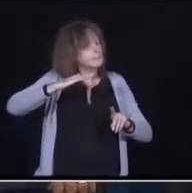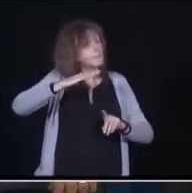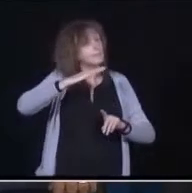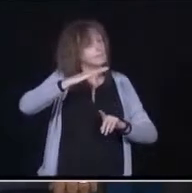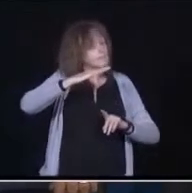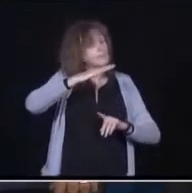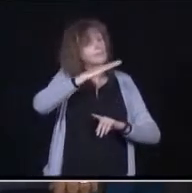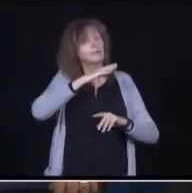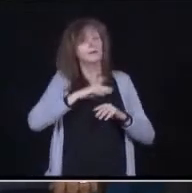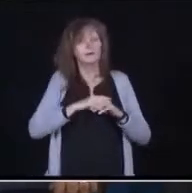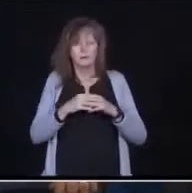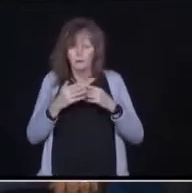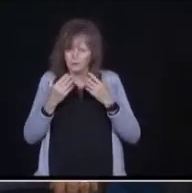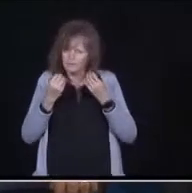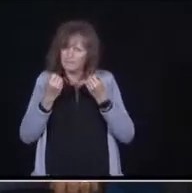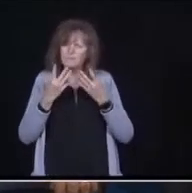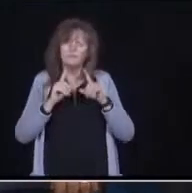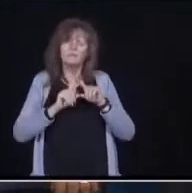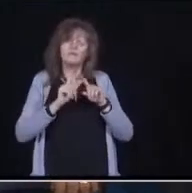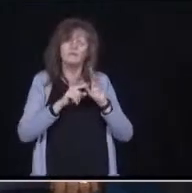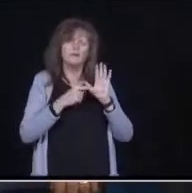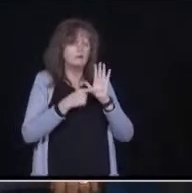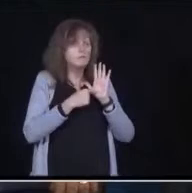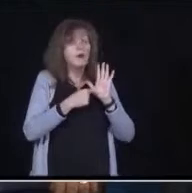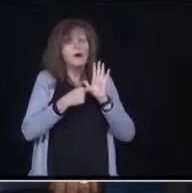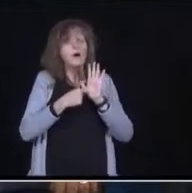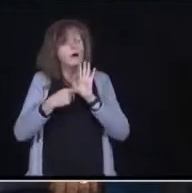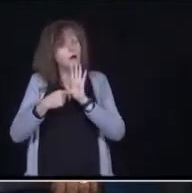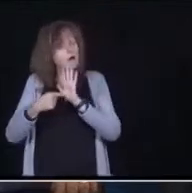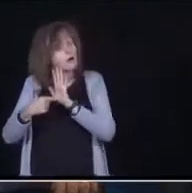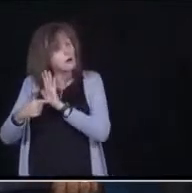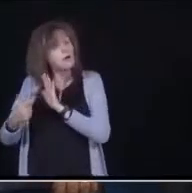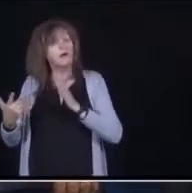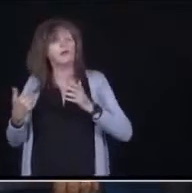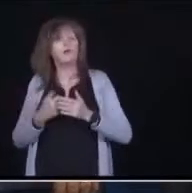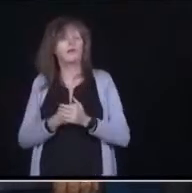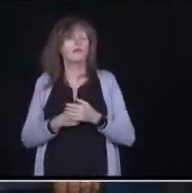modeling scenarios that have been presented to us, from one that's just sort